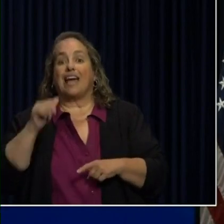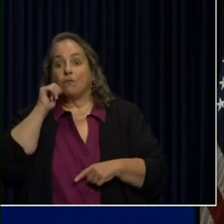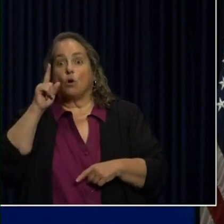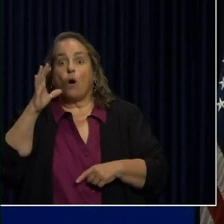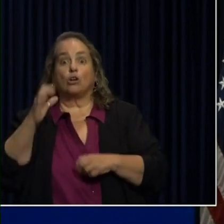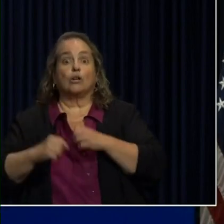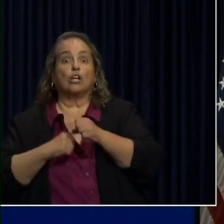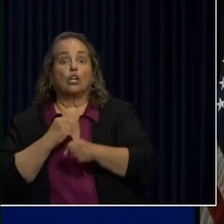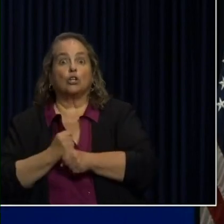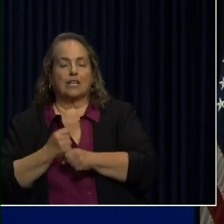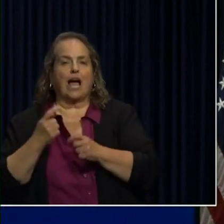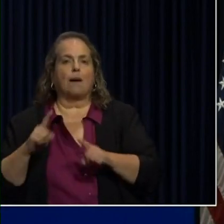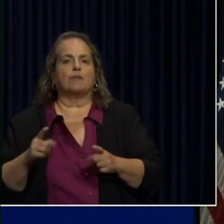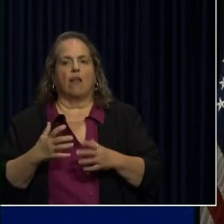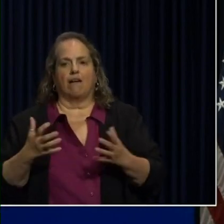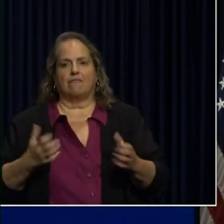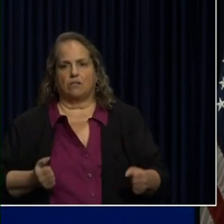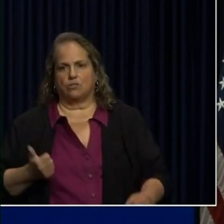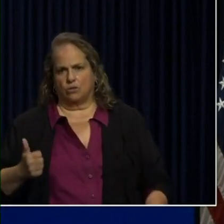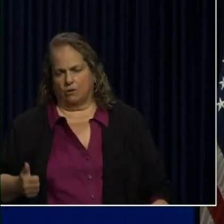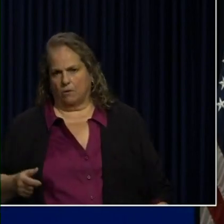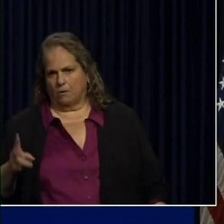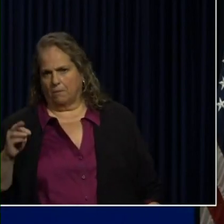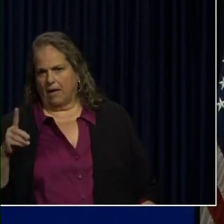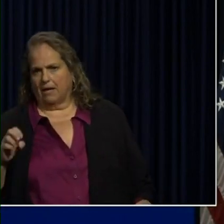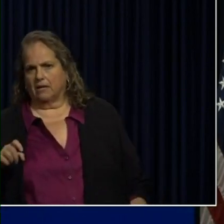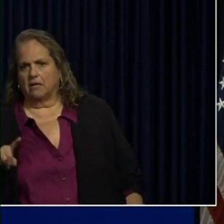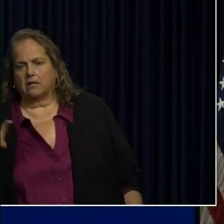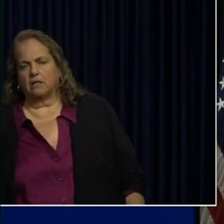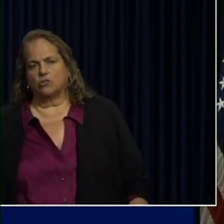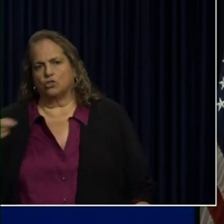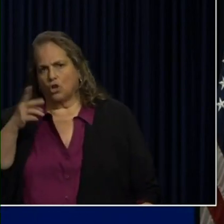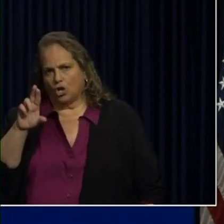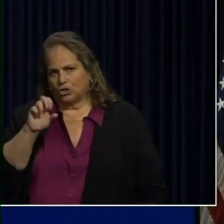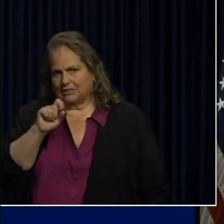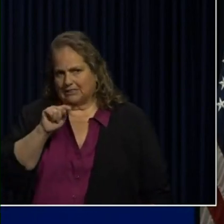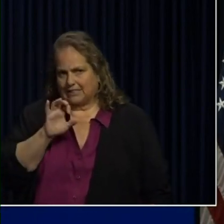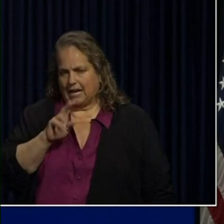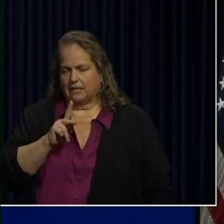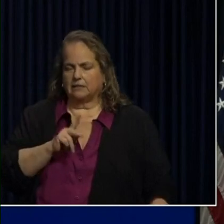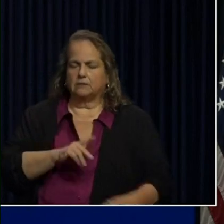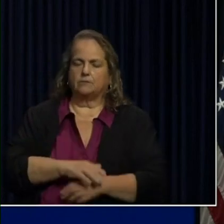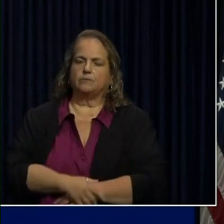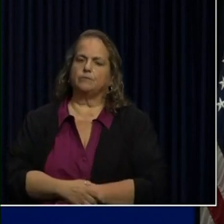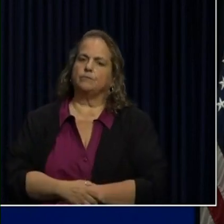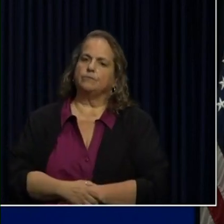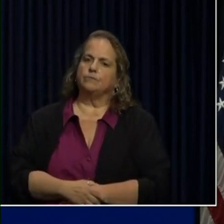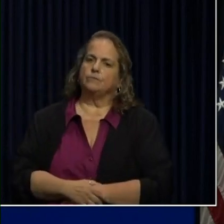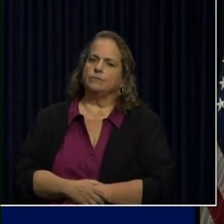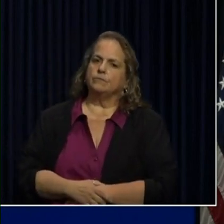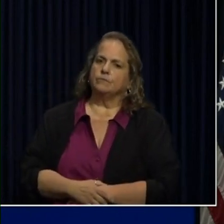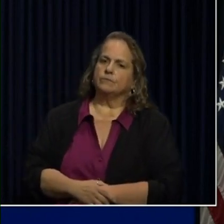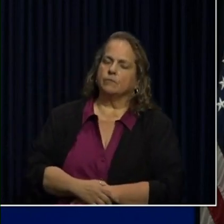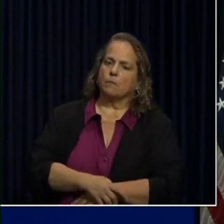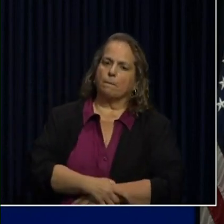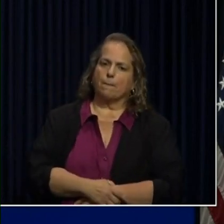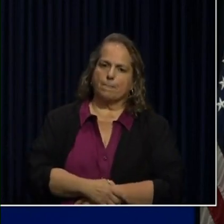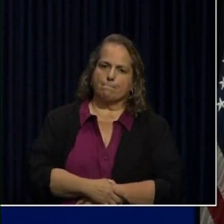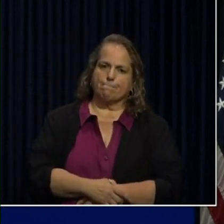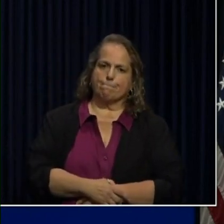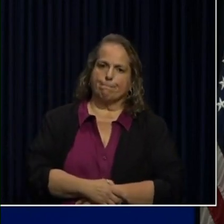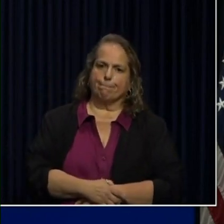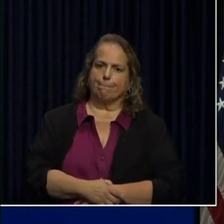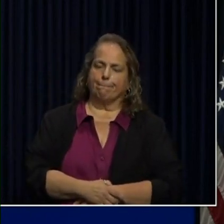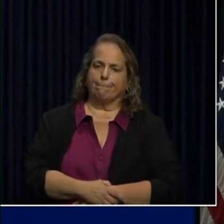years happen a lot faster than that. Mike? I have another question for you, Dr. Stack. We've heard a lot about hydroxychloroquine, but today the NIH